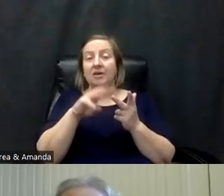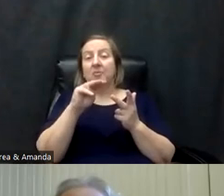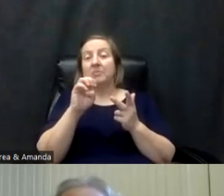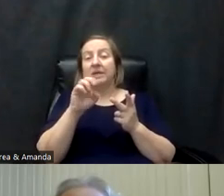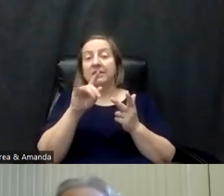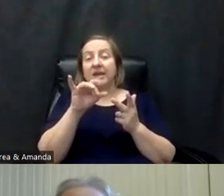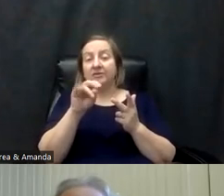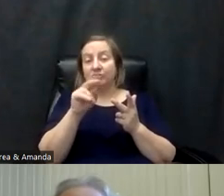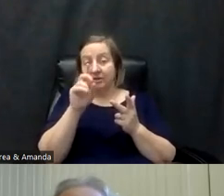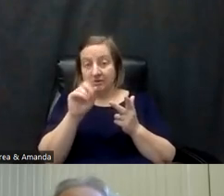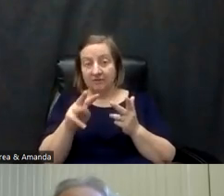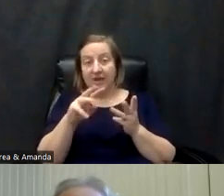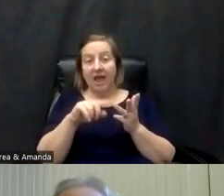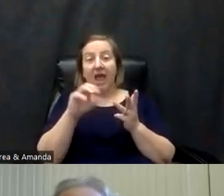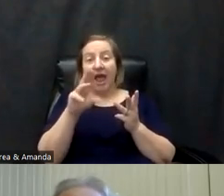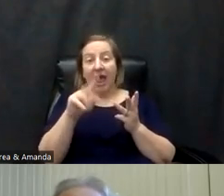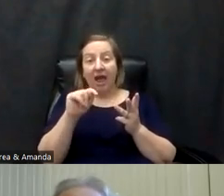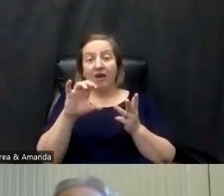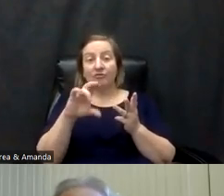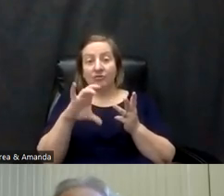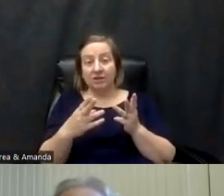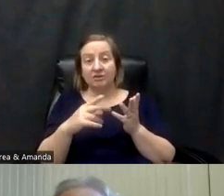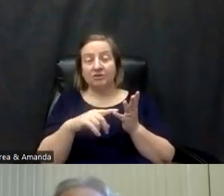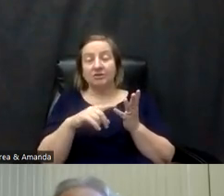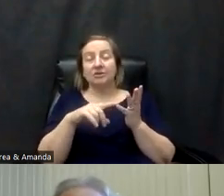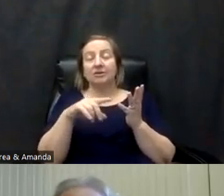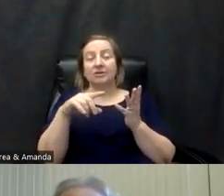outreach division, policy division, public records division.